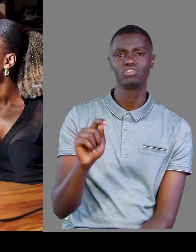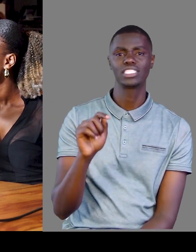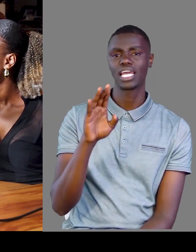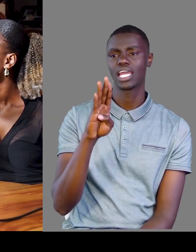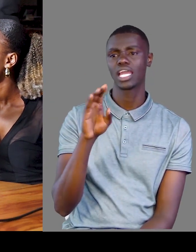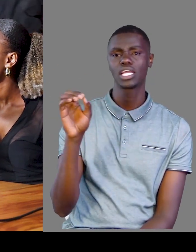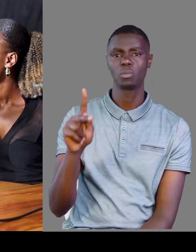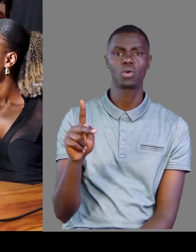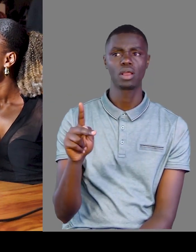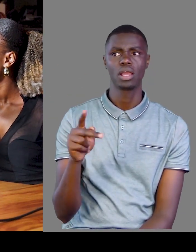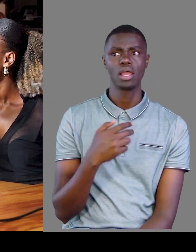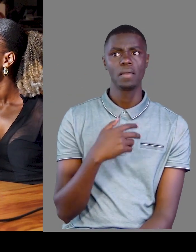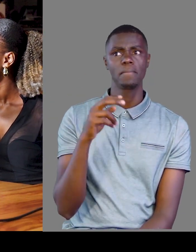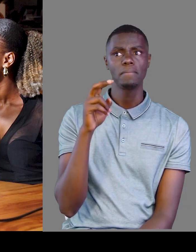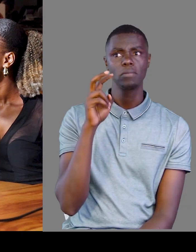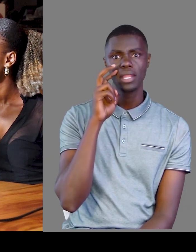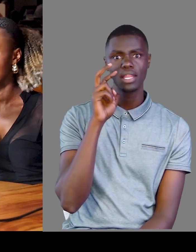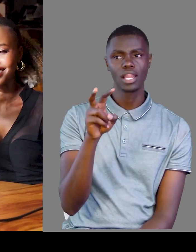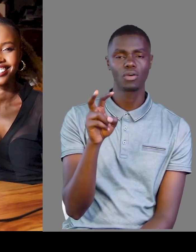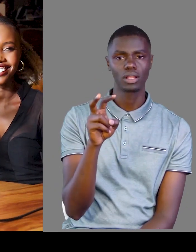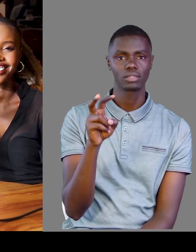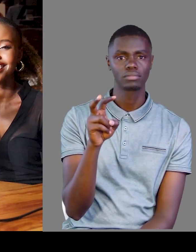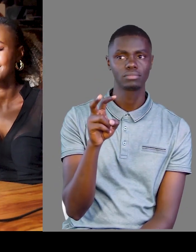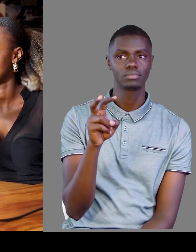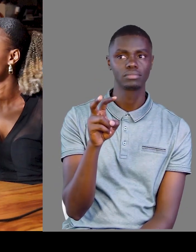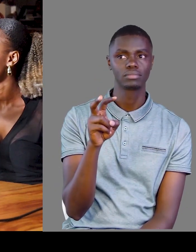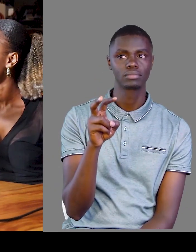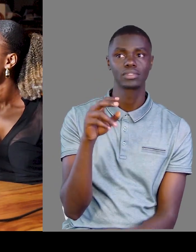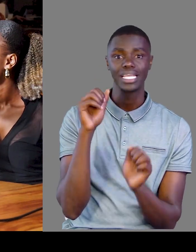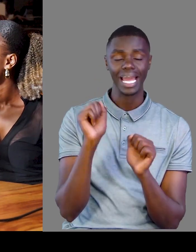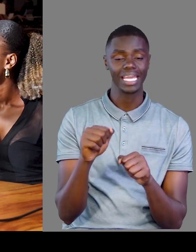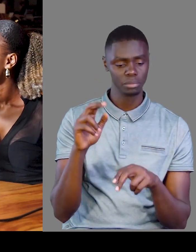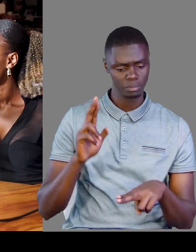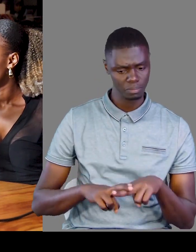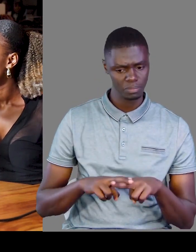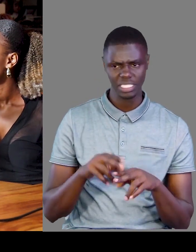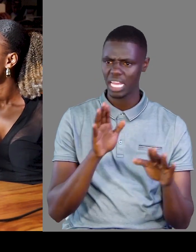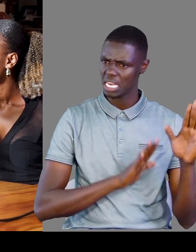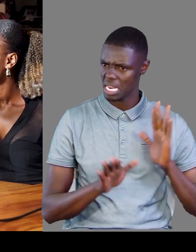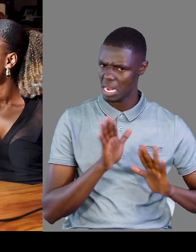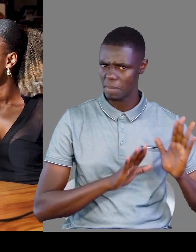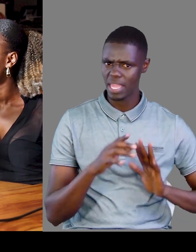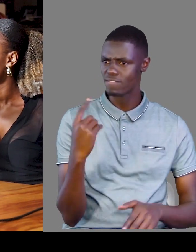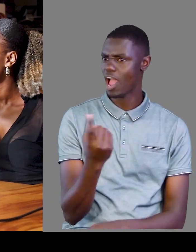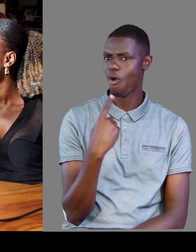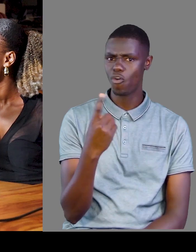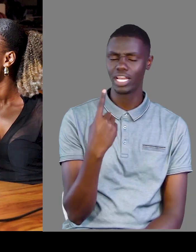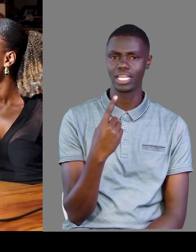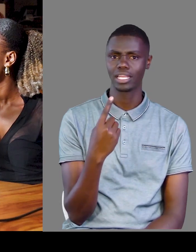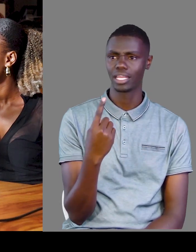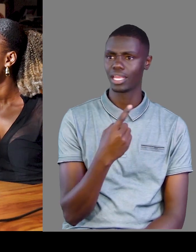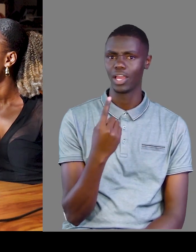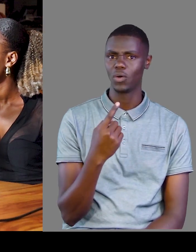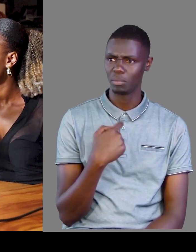oreta mimi nachekeleanga karibu kila kitu. Naweza kaa hivi chini, behavior yako pekee itanichekesha. I'm very